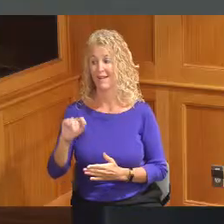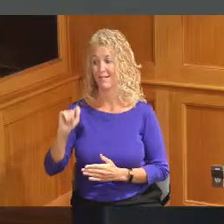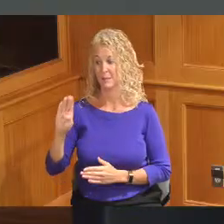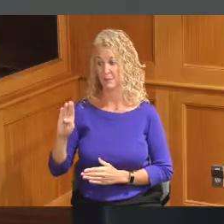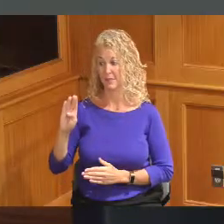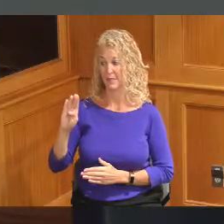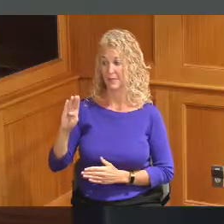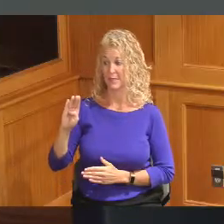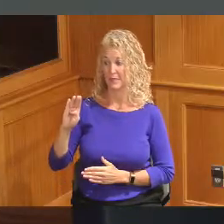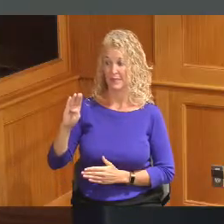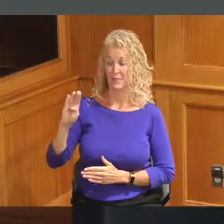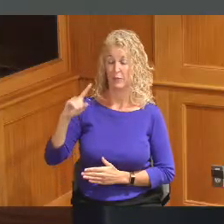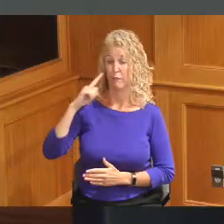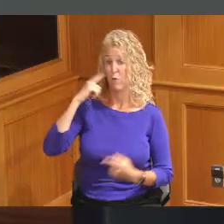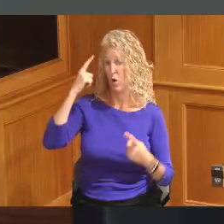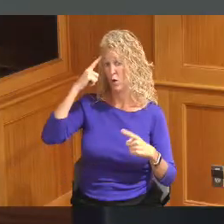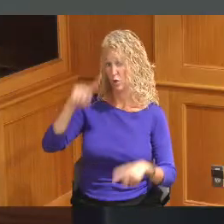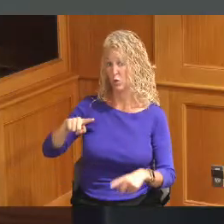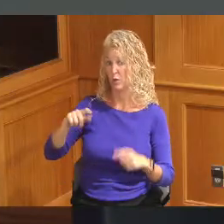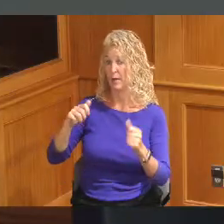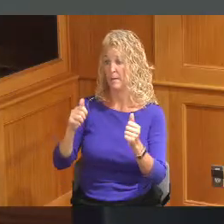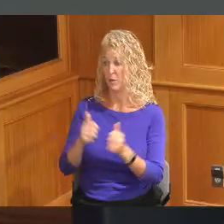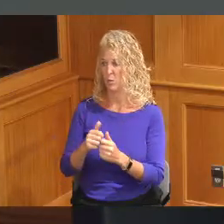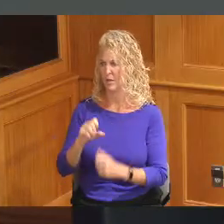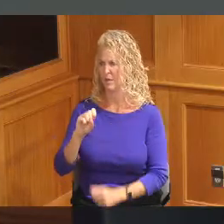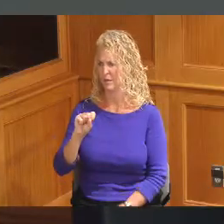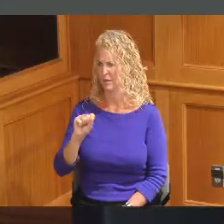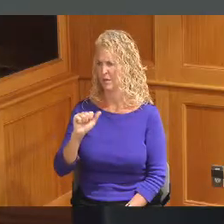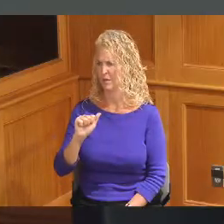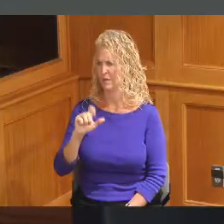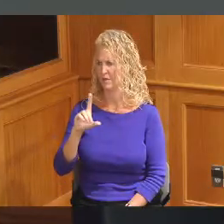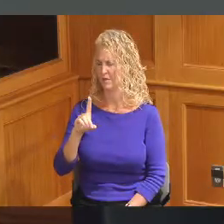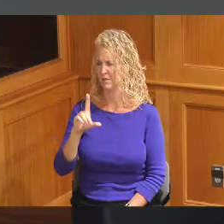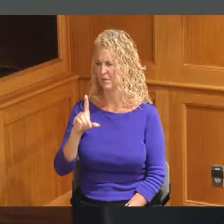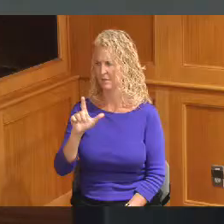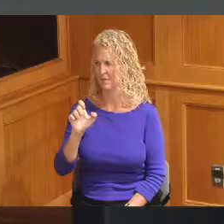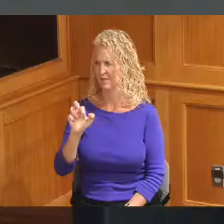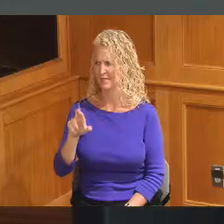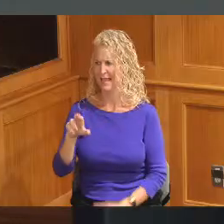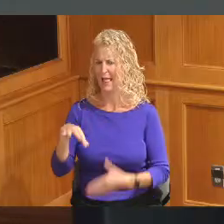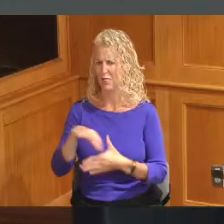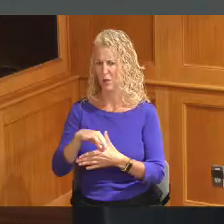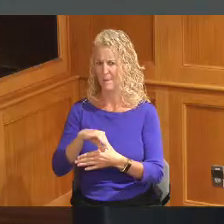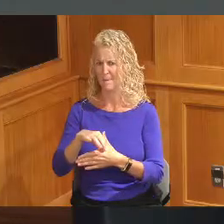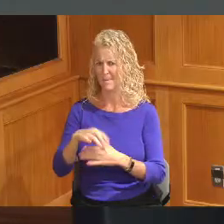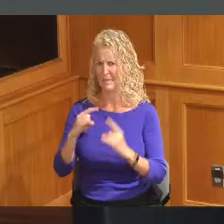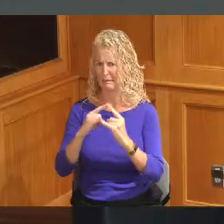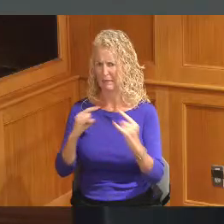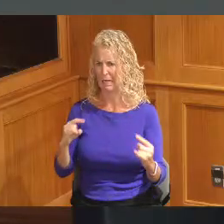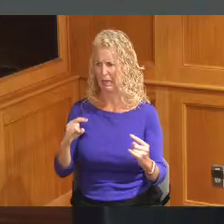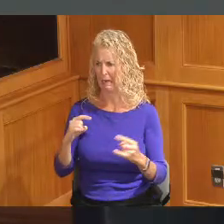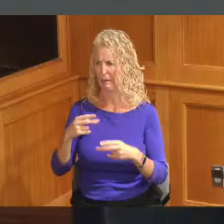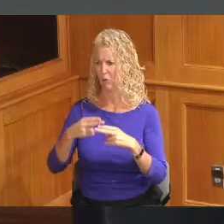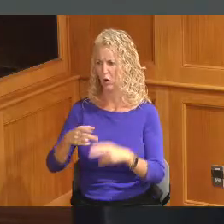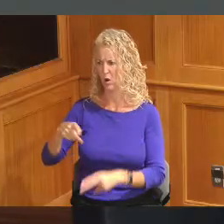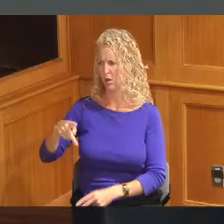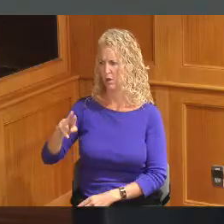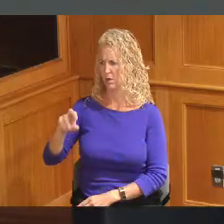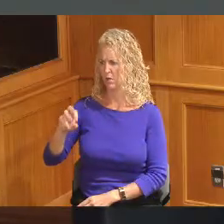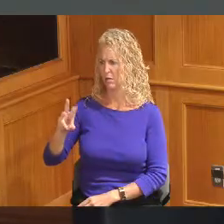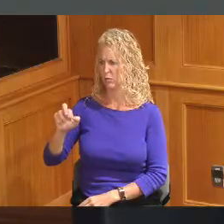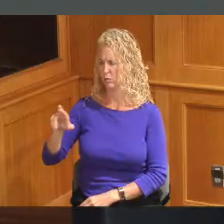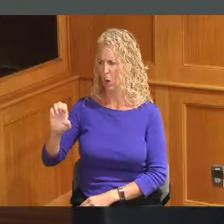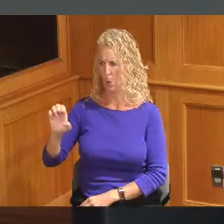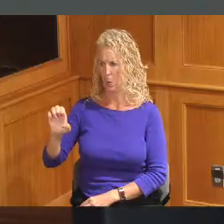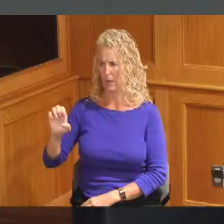bid and the execution of an agreement between Sadler Niekamp. This is doing business as ProWare on behalf of, for